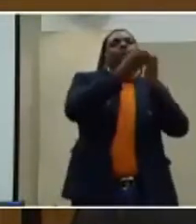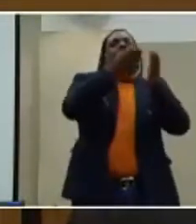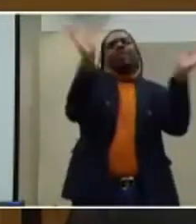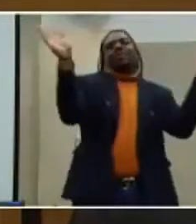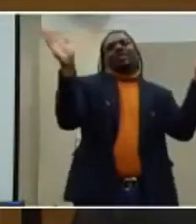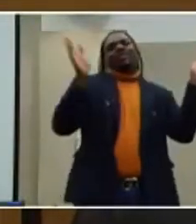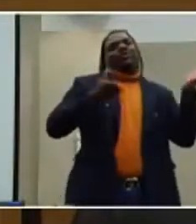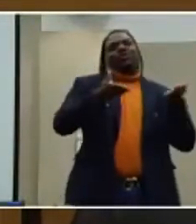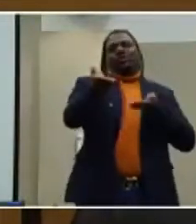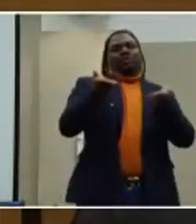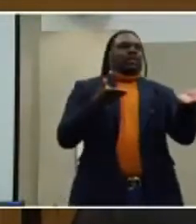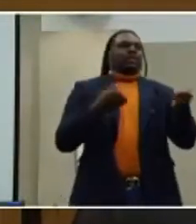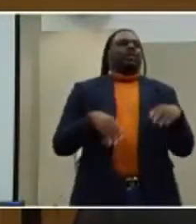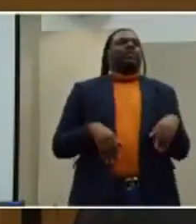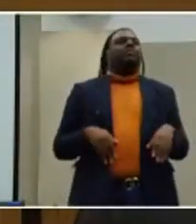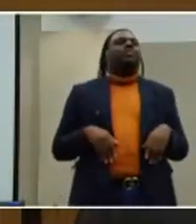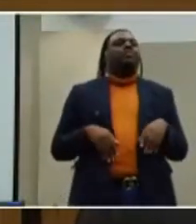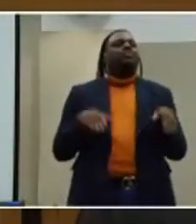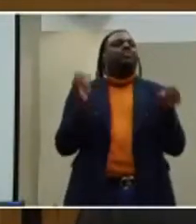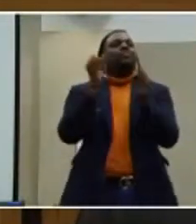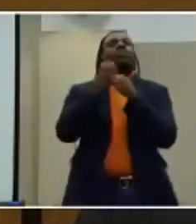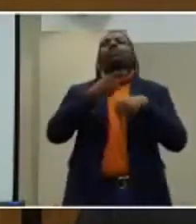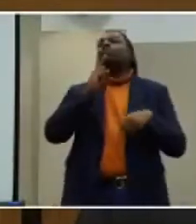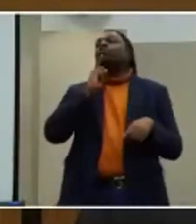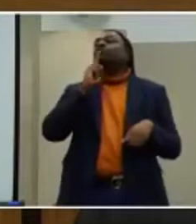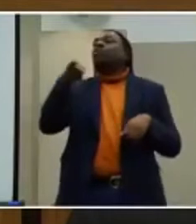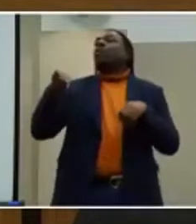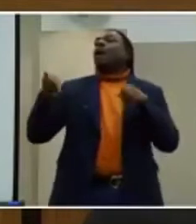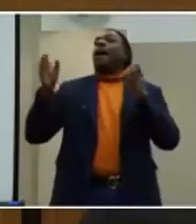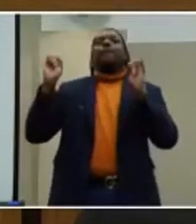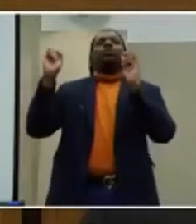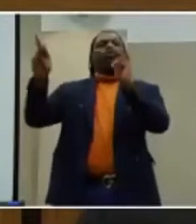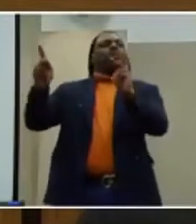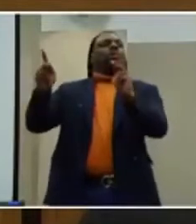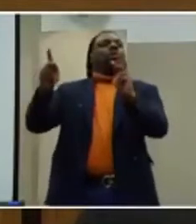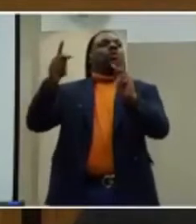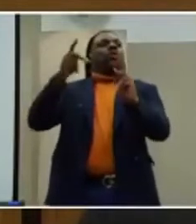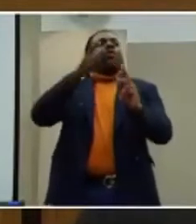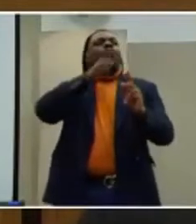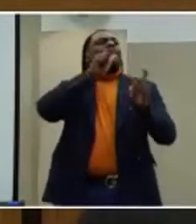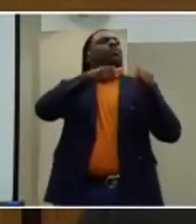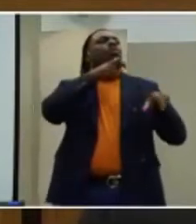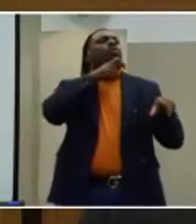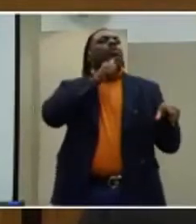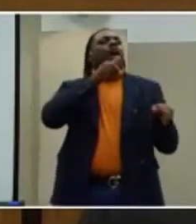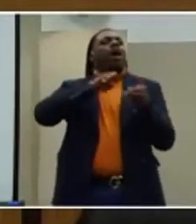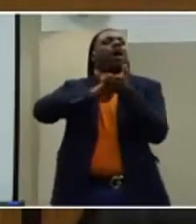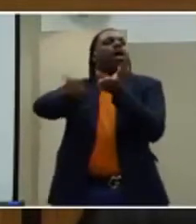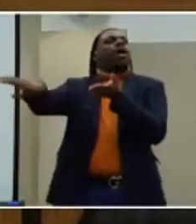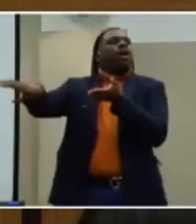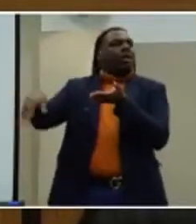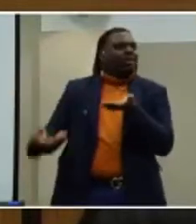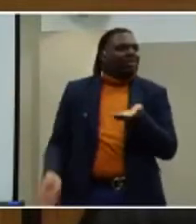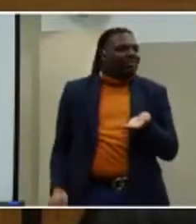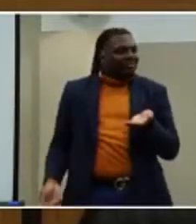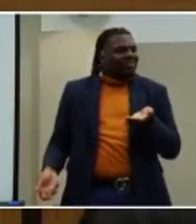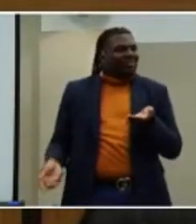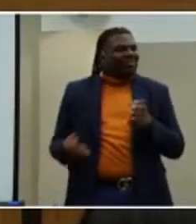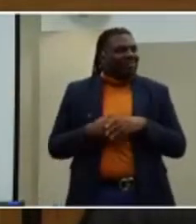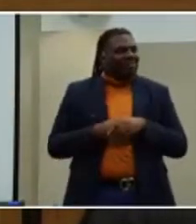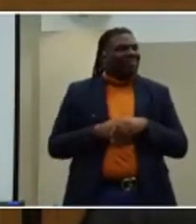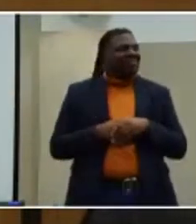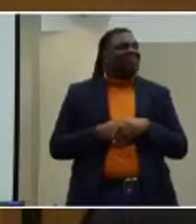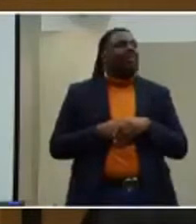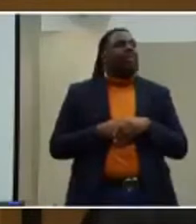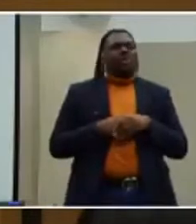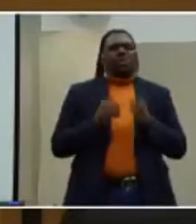service, making sure that there are opportunities for underserved populations in